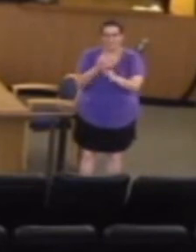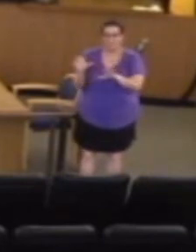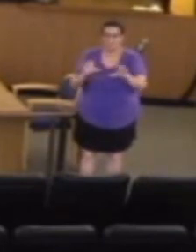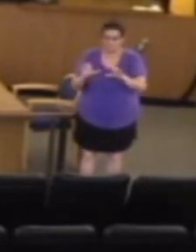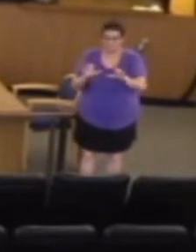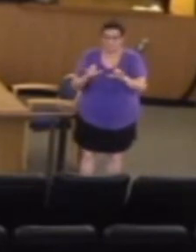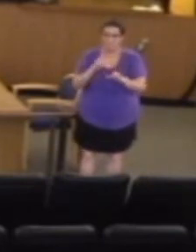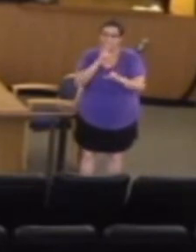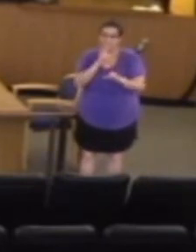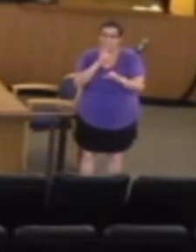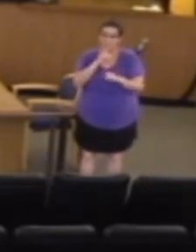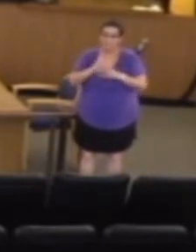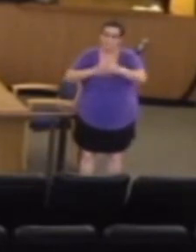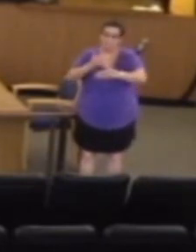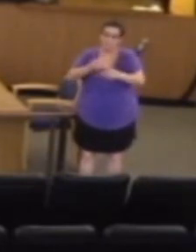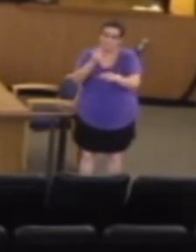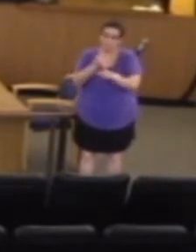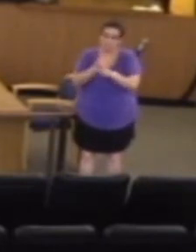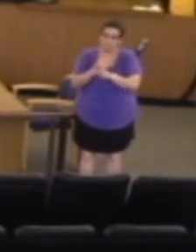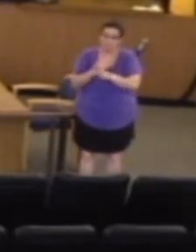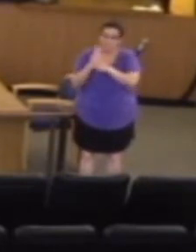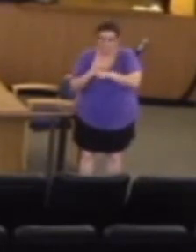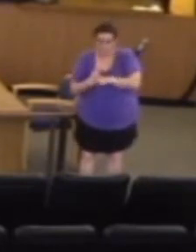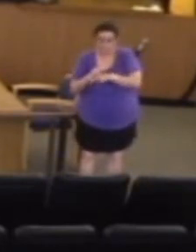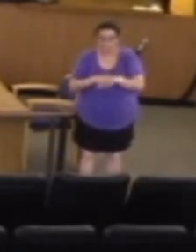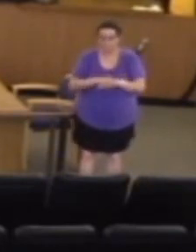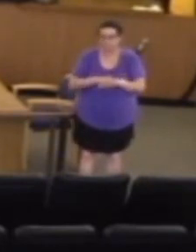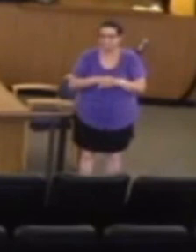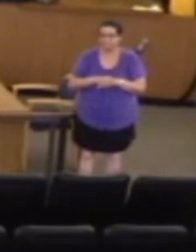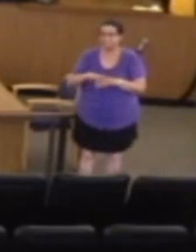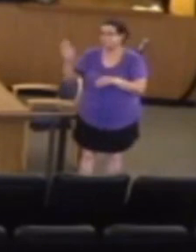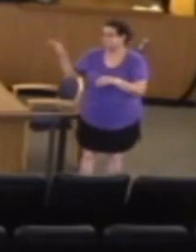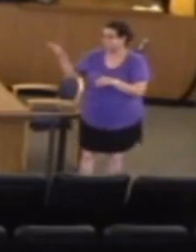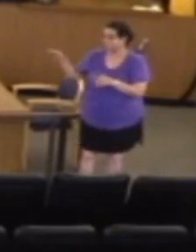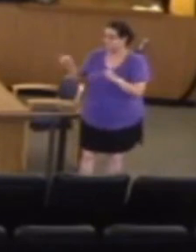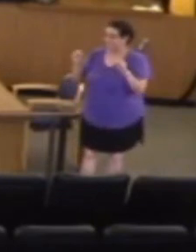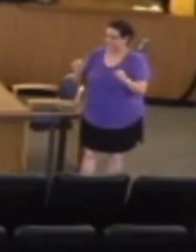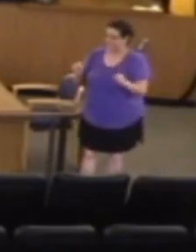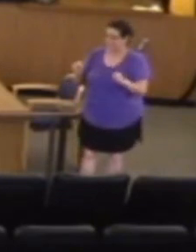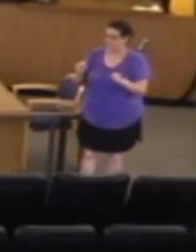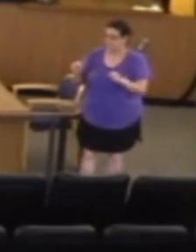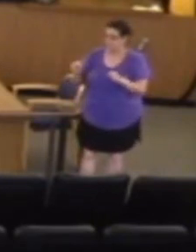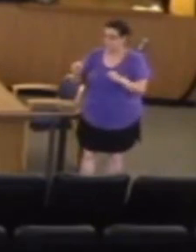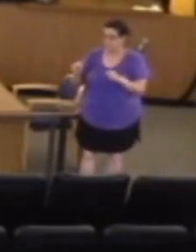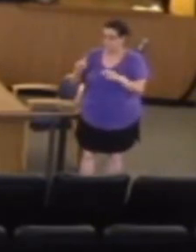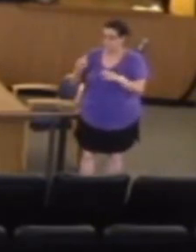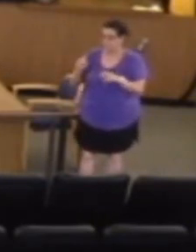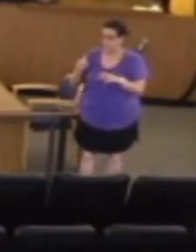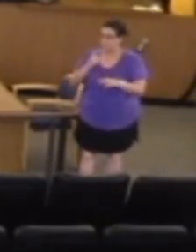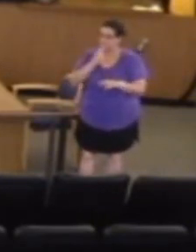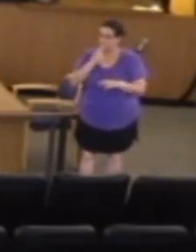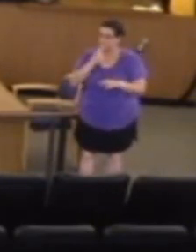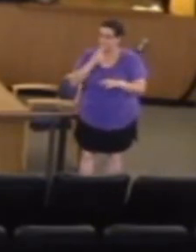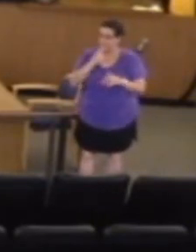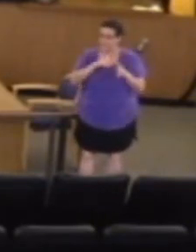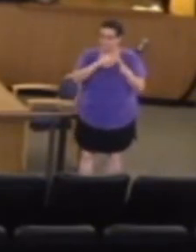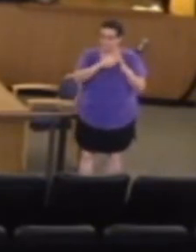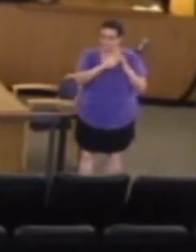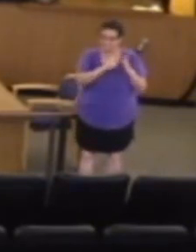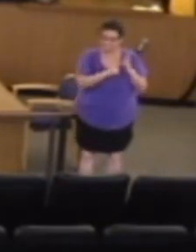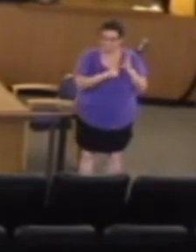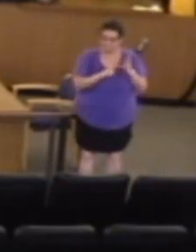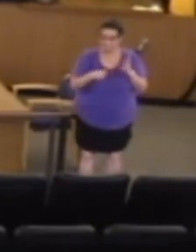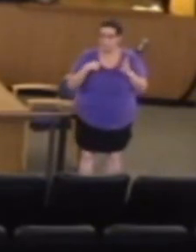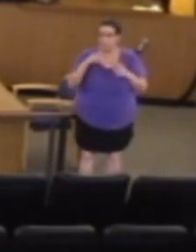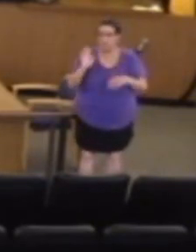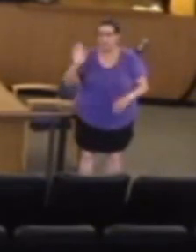a fine process to implement. So thank you very much. Madam Clerk, can you call the roll? Or may I move to adopt all the